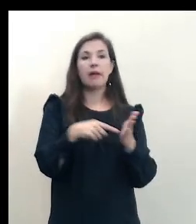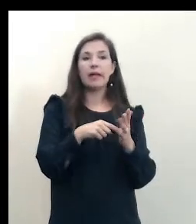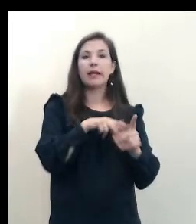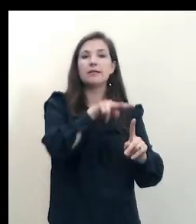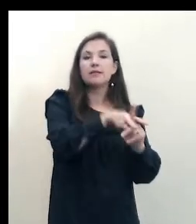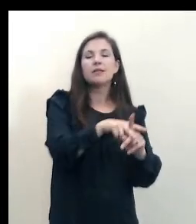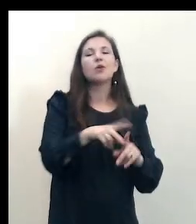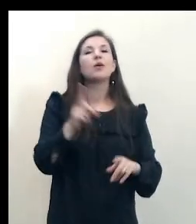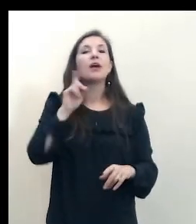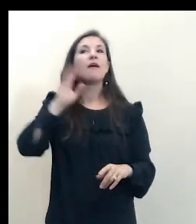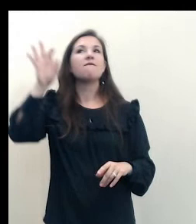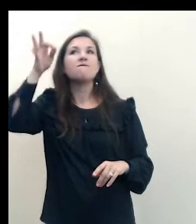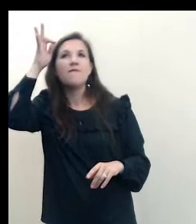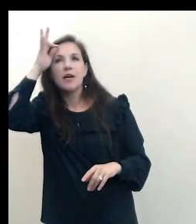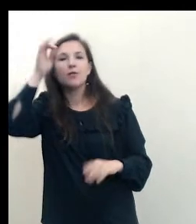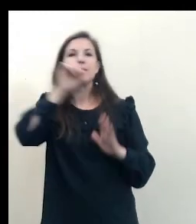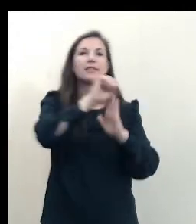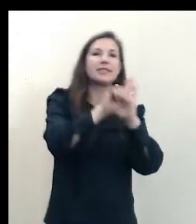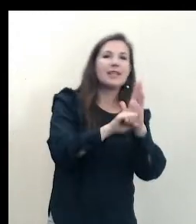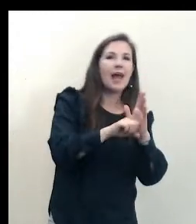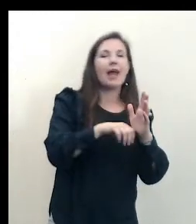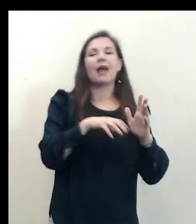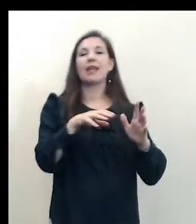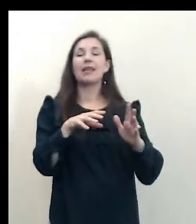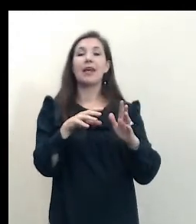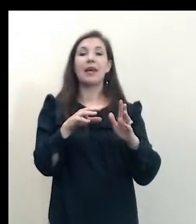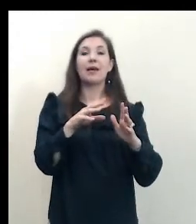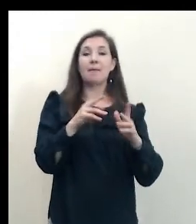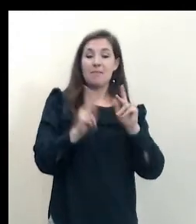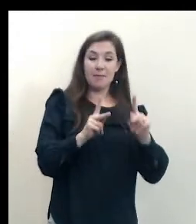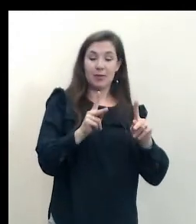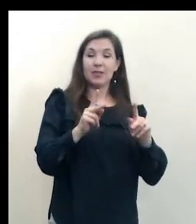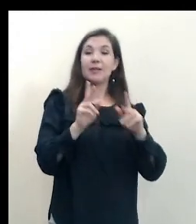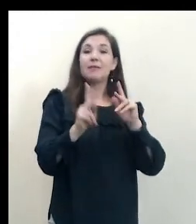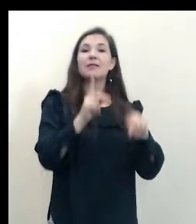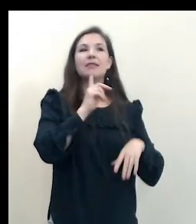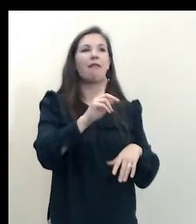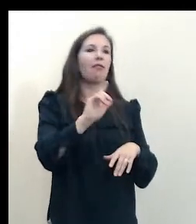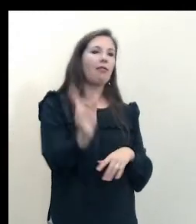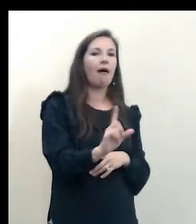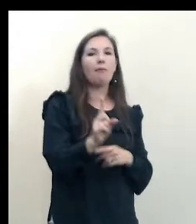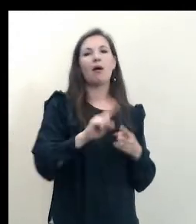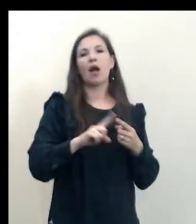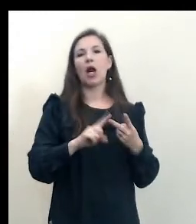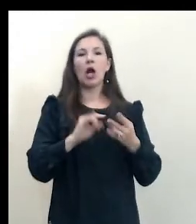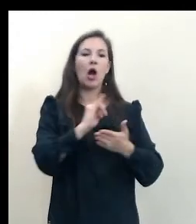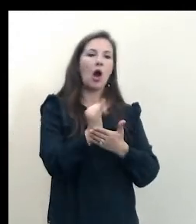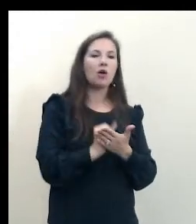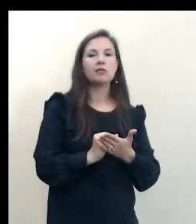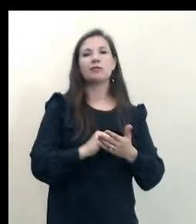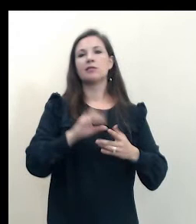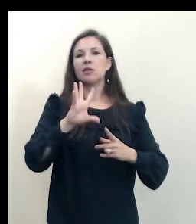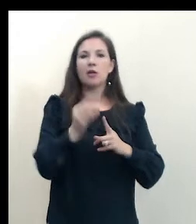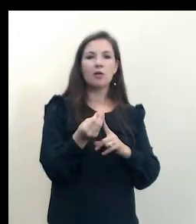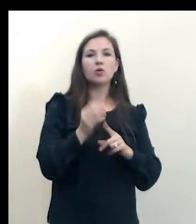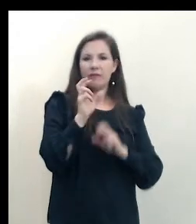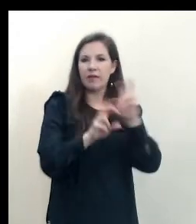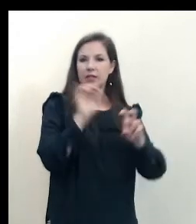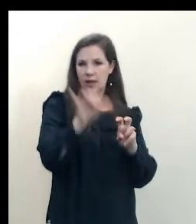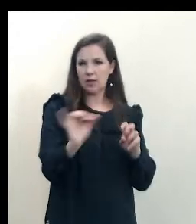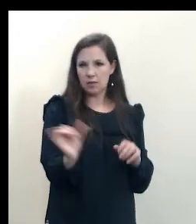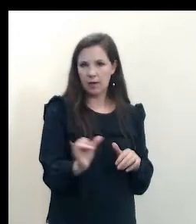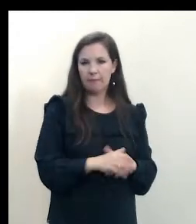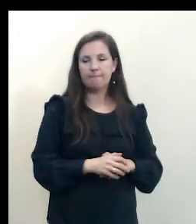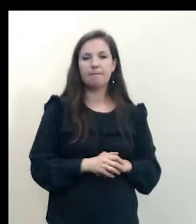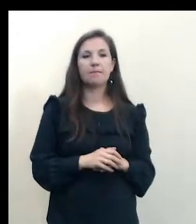and state mandates. Well, the people's mandates. It's the library, the parks, the arts and culturals. We're investing in all of those as well. We're